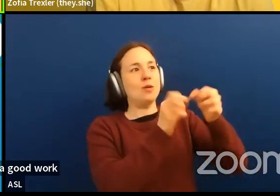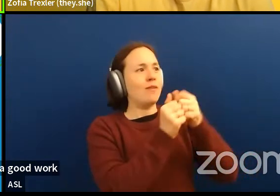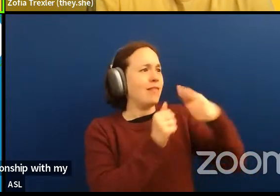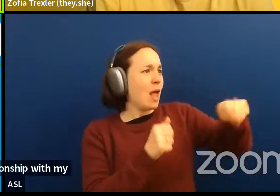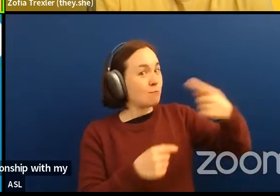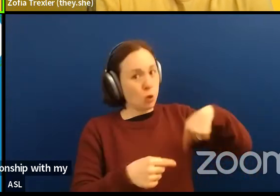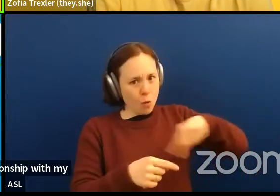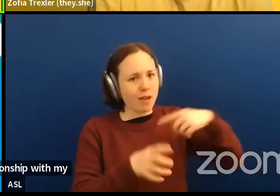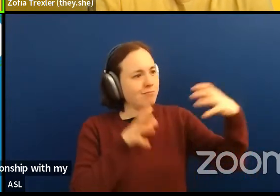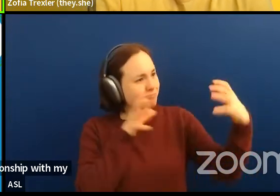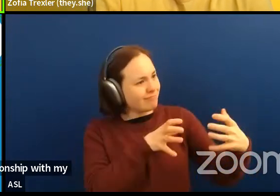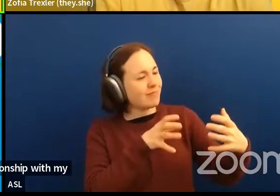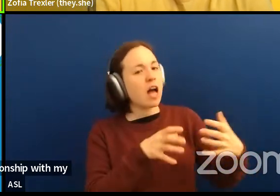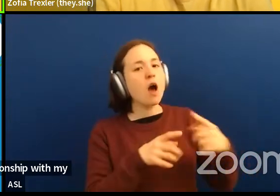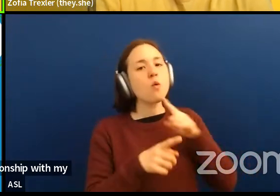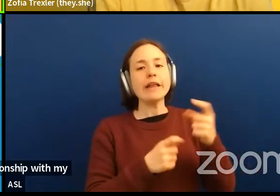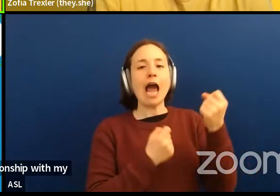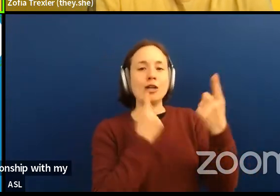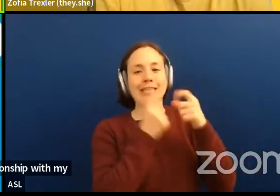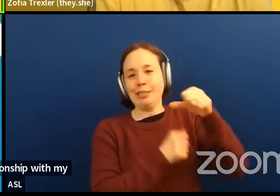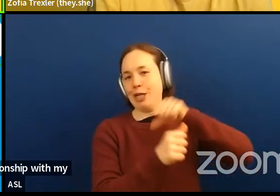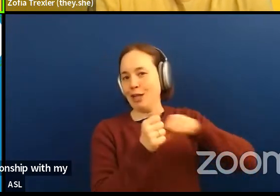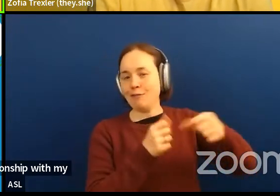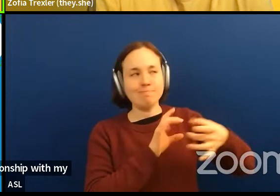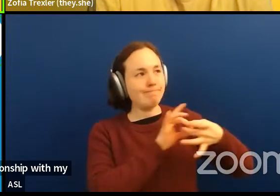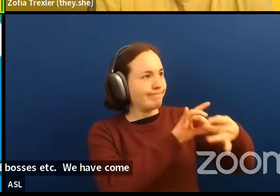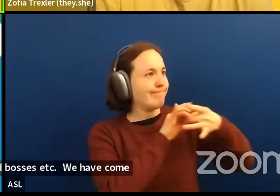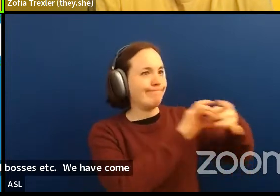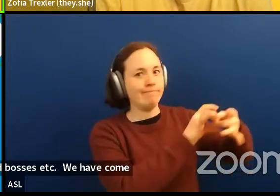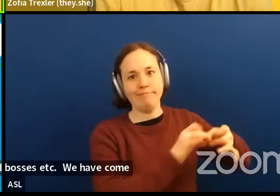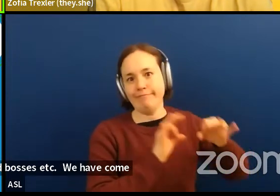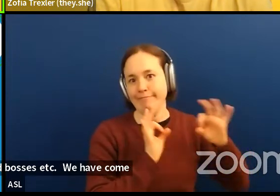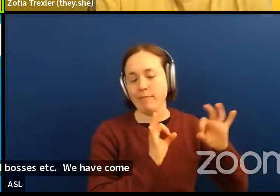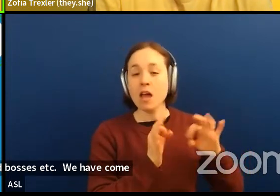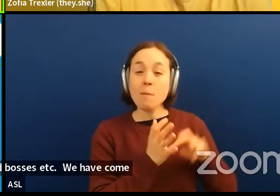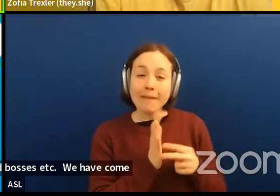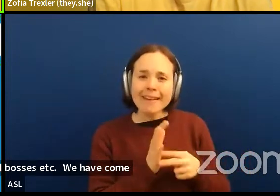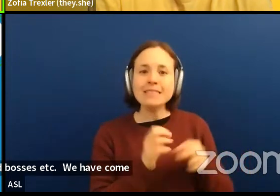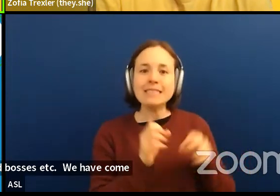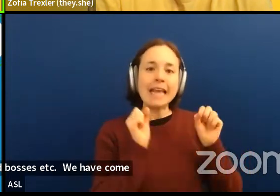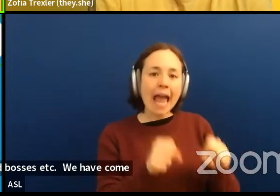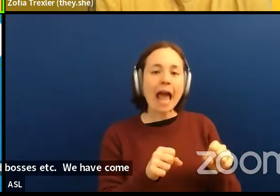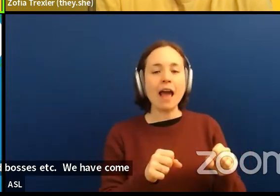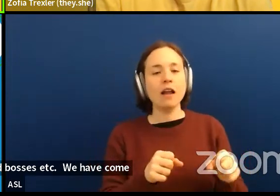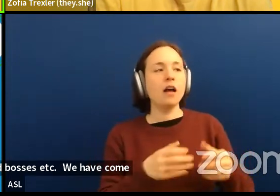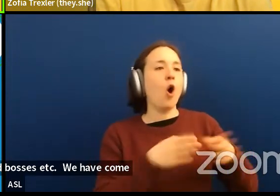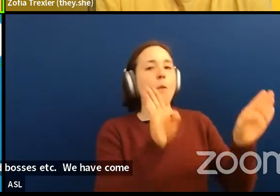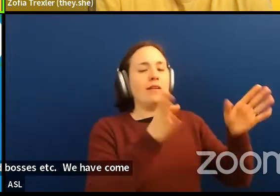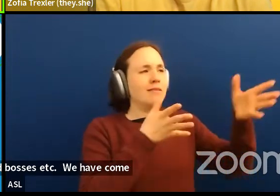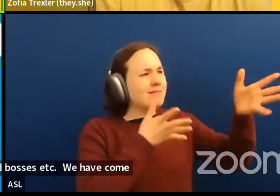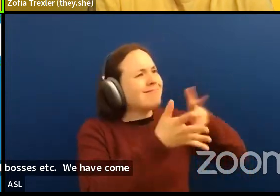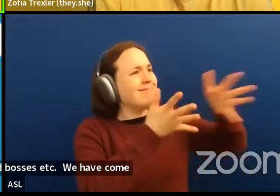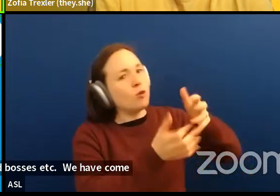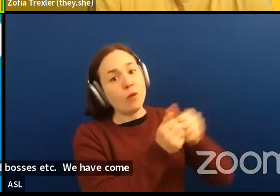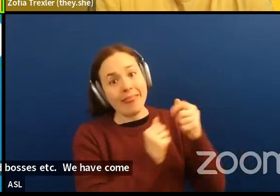a mutual sense of understanding where we can be able to have that open dialogue as